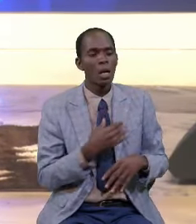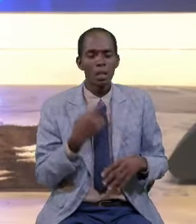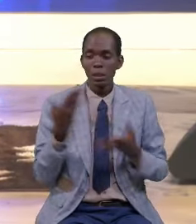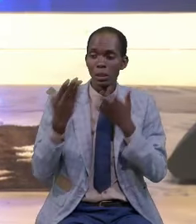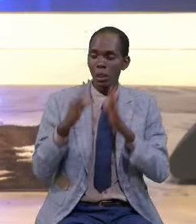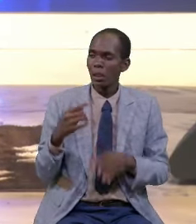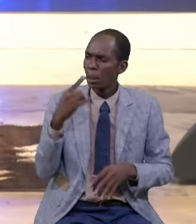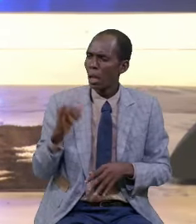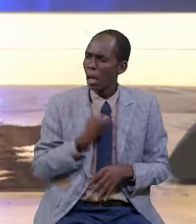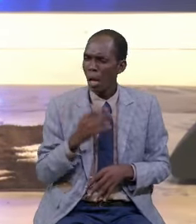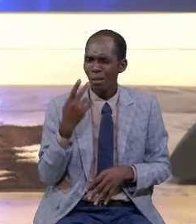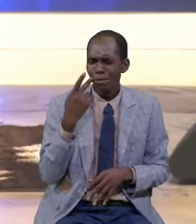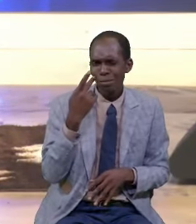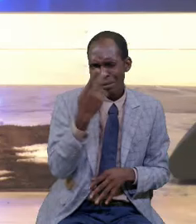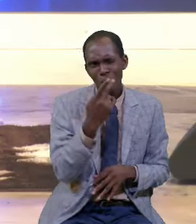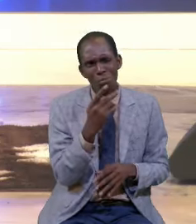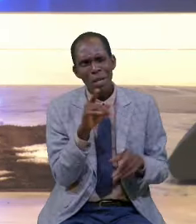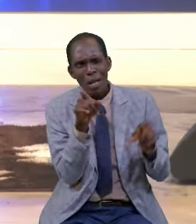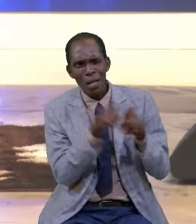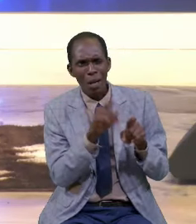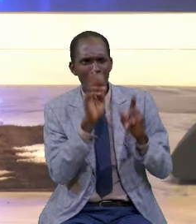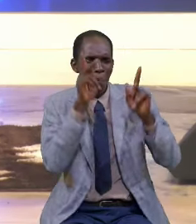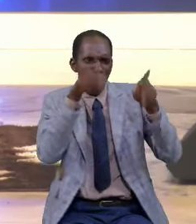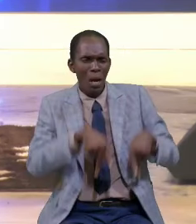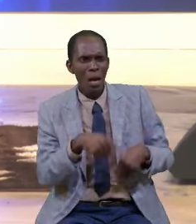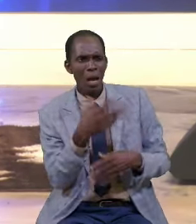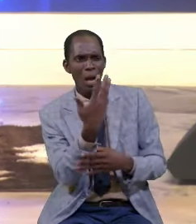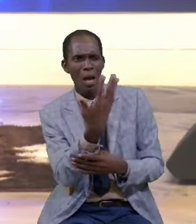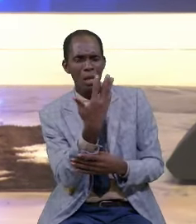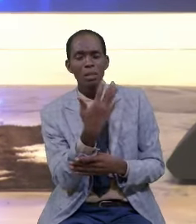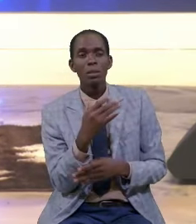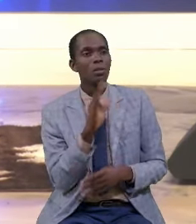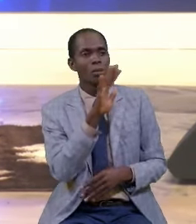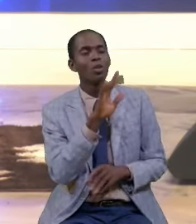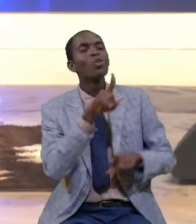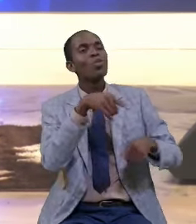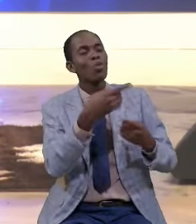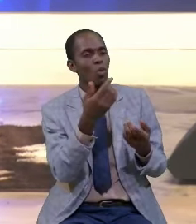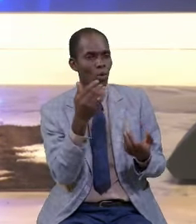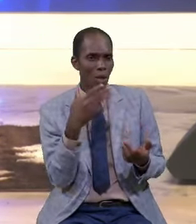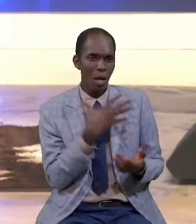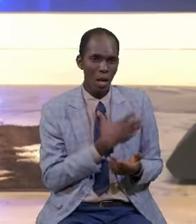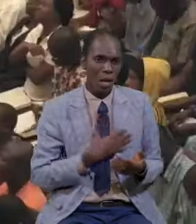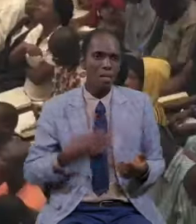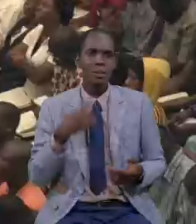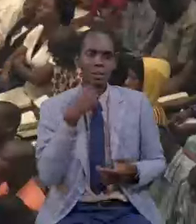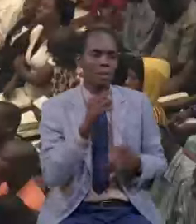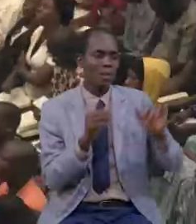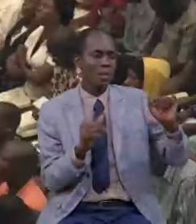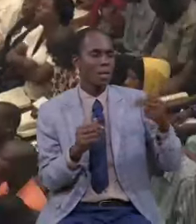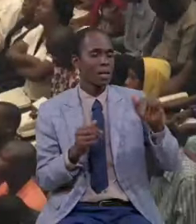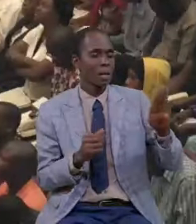it and it's like a man sand and he said go up and say to her prepare thy